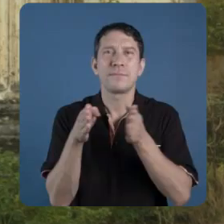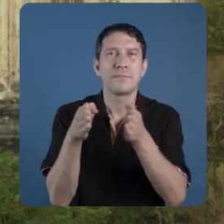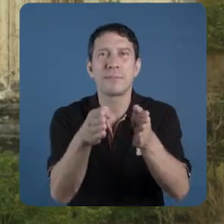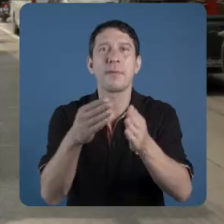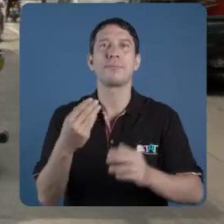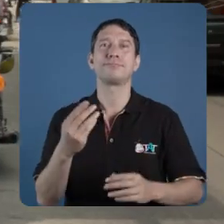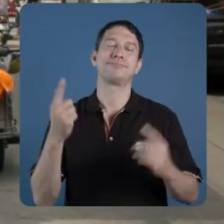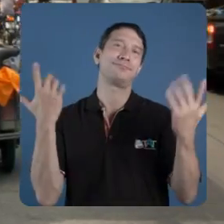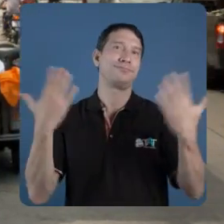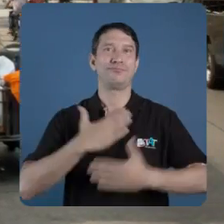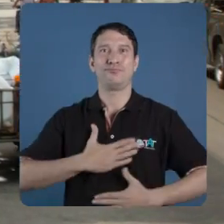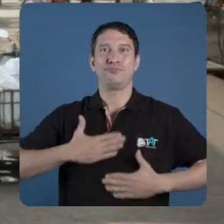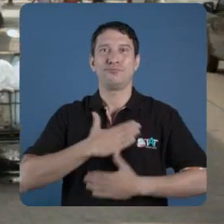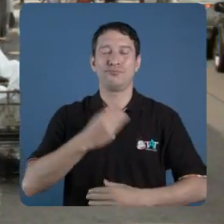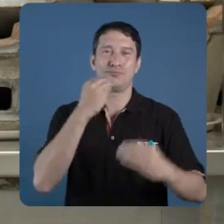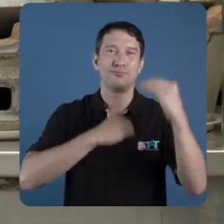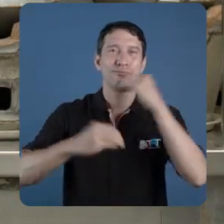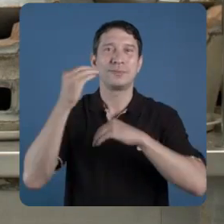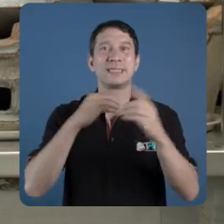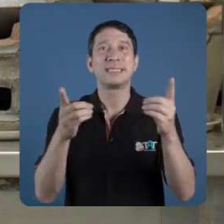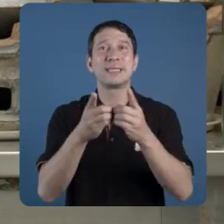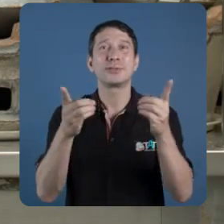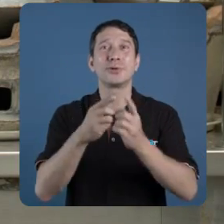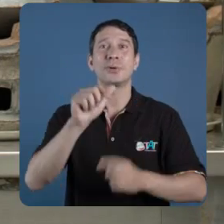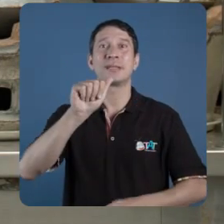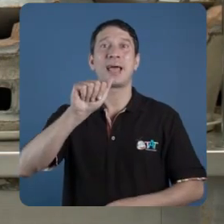Turn down Sun Utit alleyway, and a celebration of the